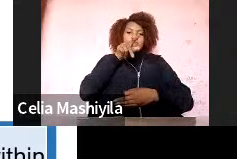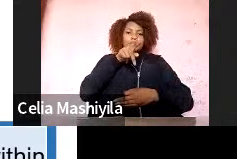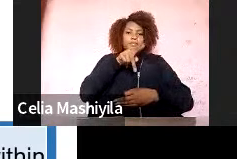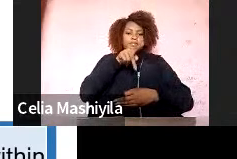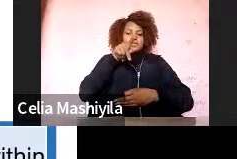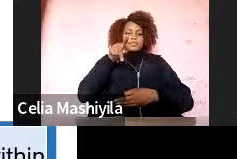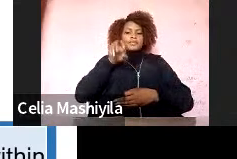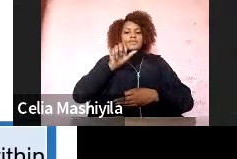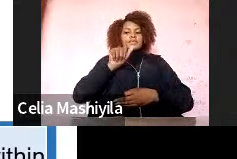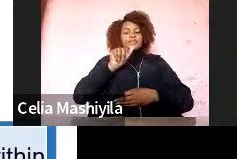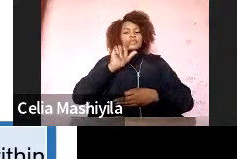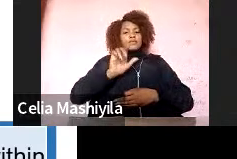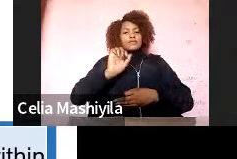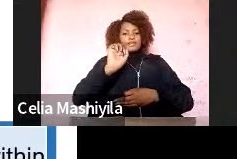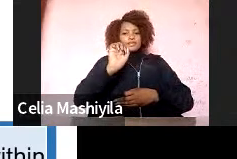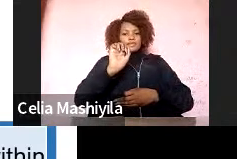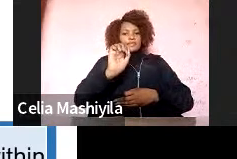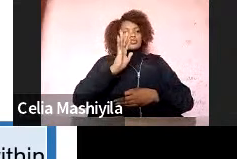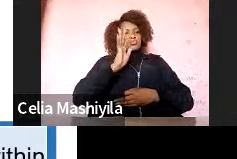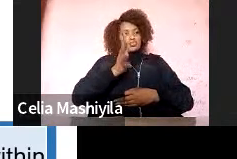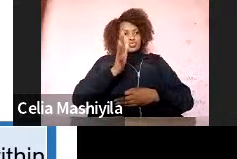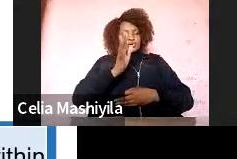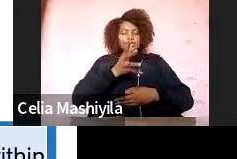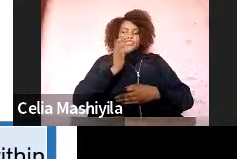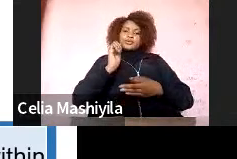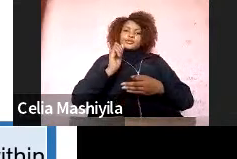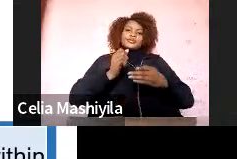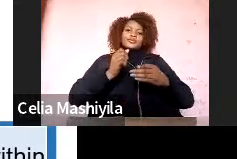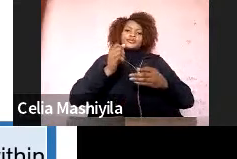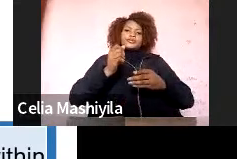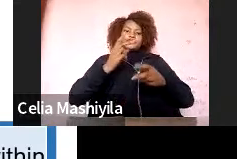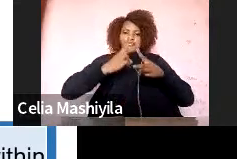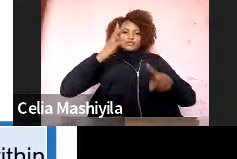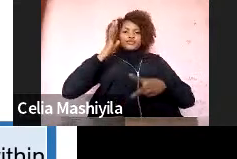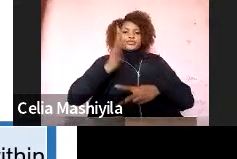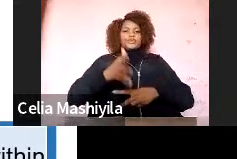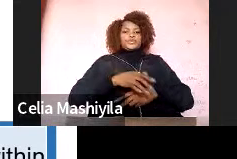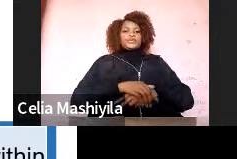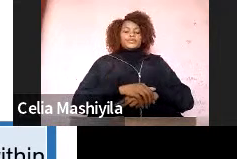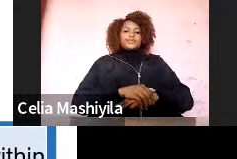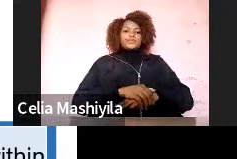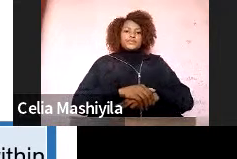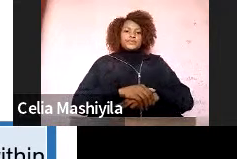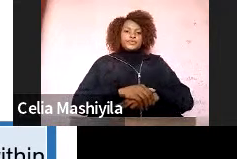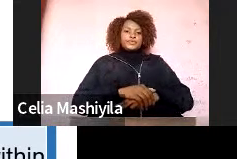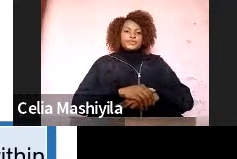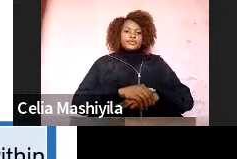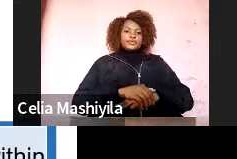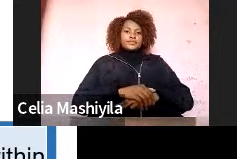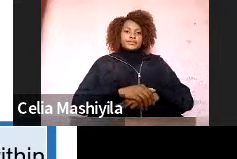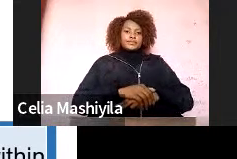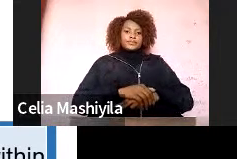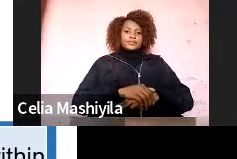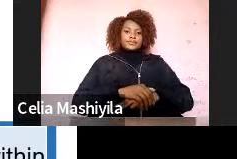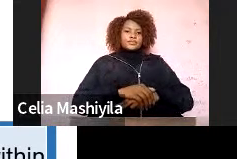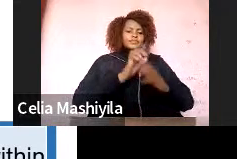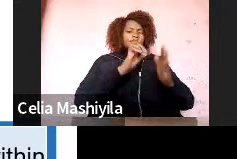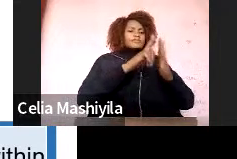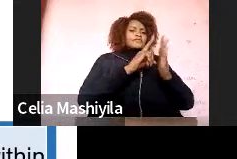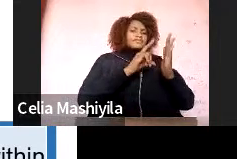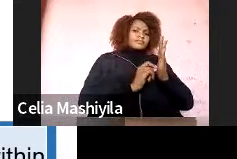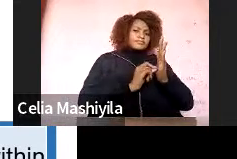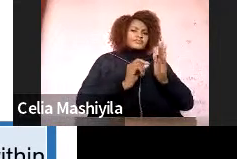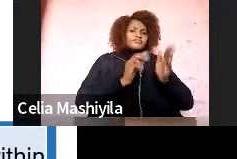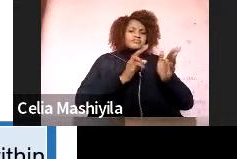days when it has been lodged. Those are the timelines which we are saying they are not only for you, but